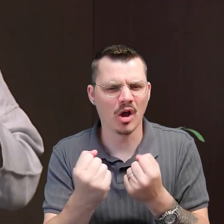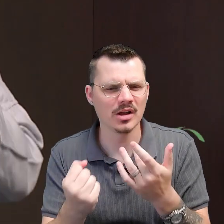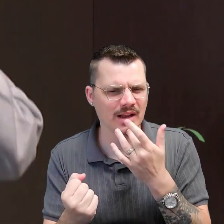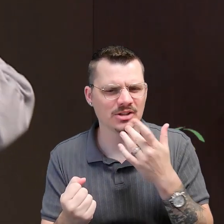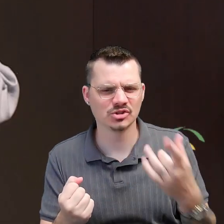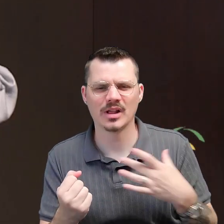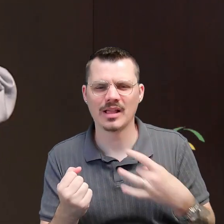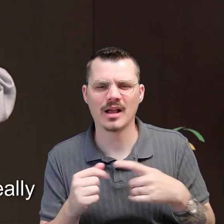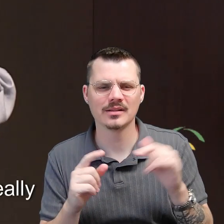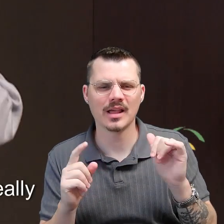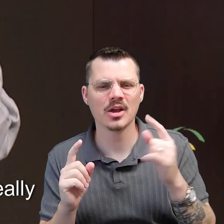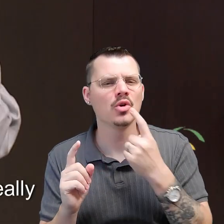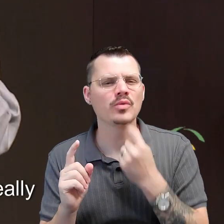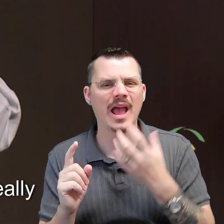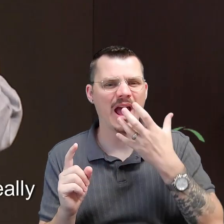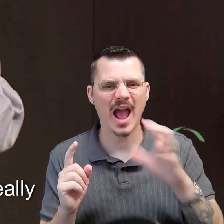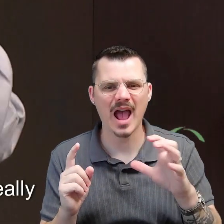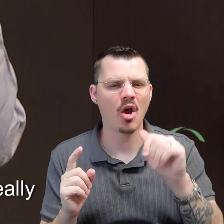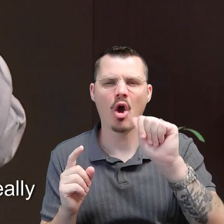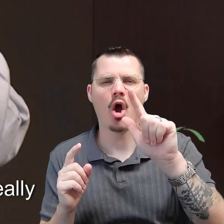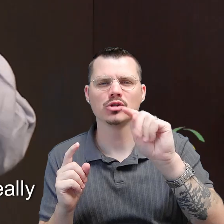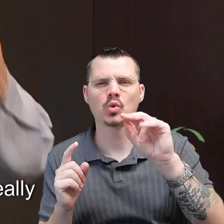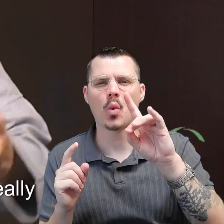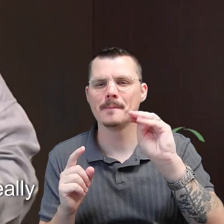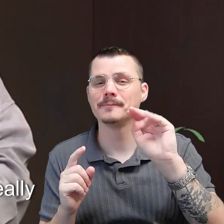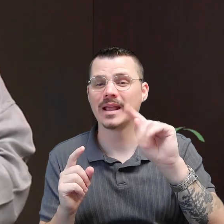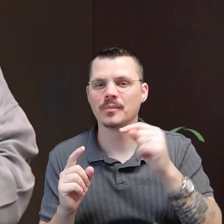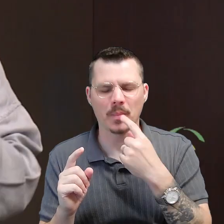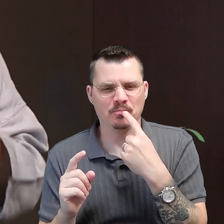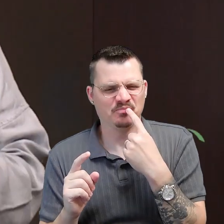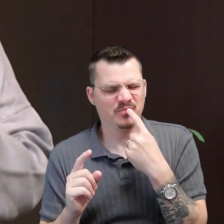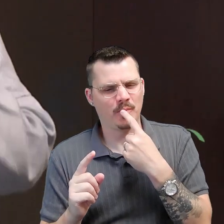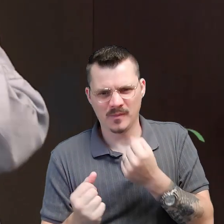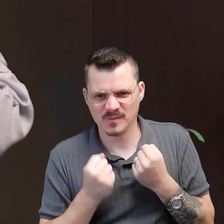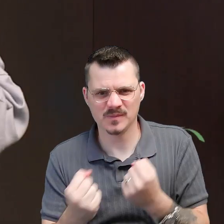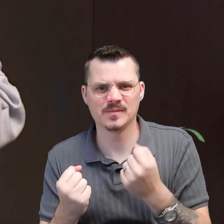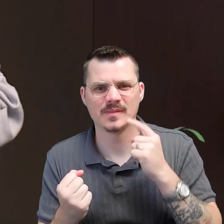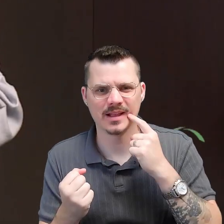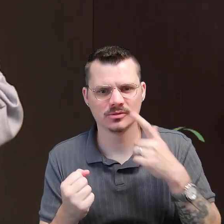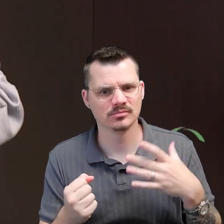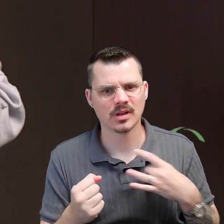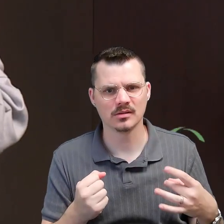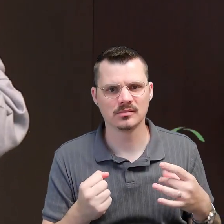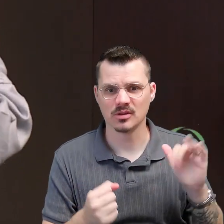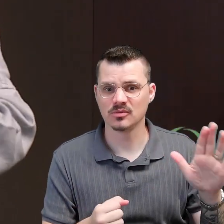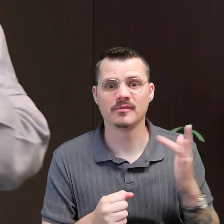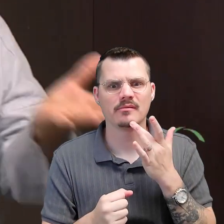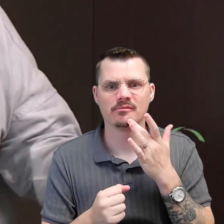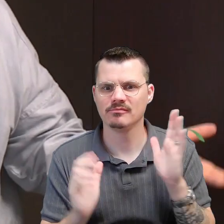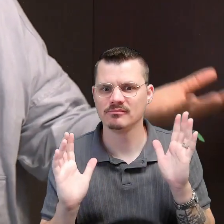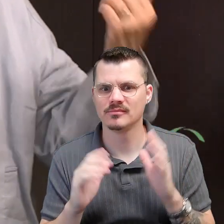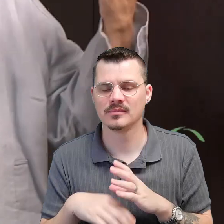tasting, like Red Hots or Altoids, some of those really intense tasting candies. And that was her